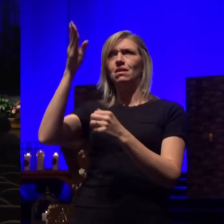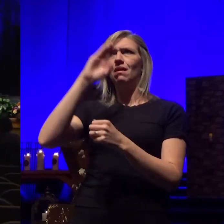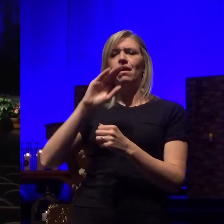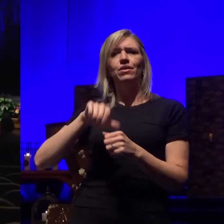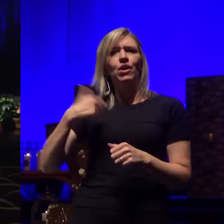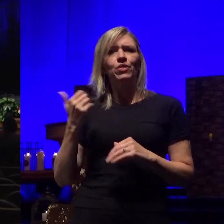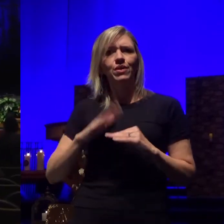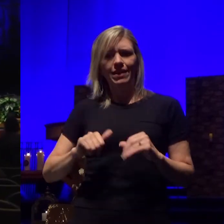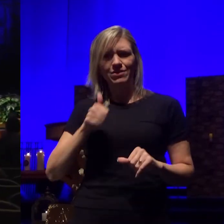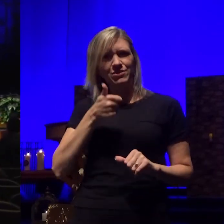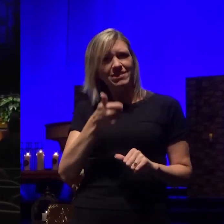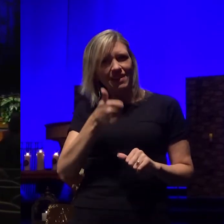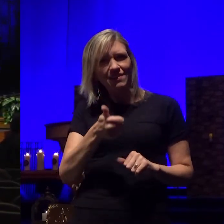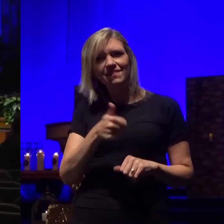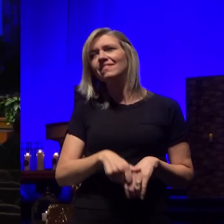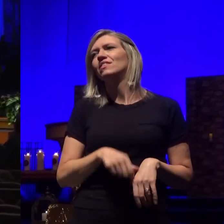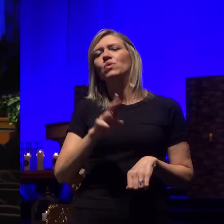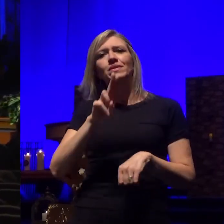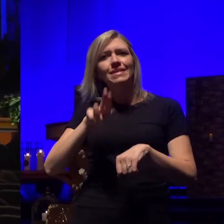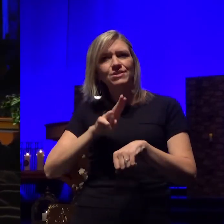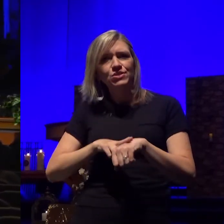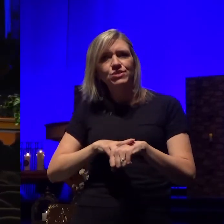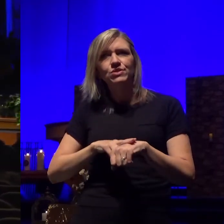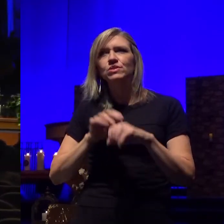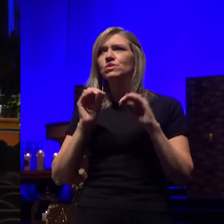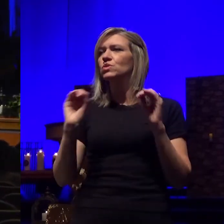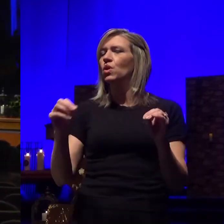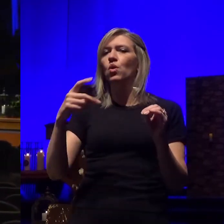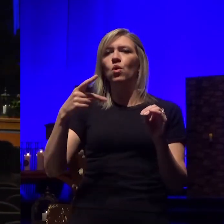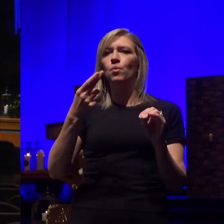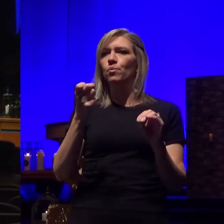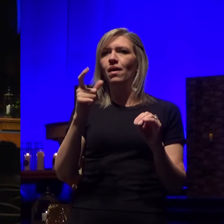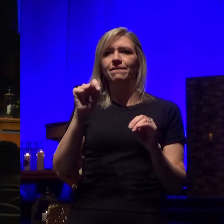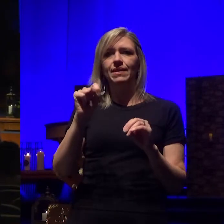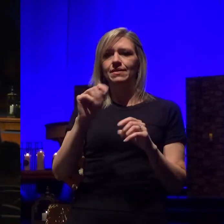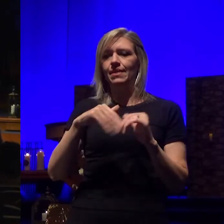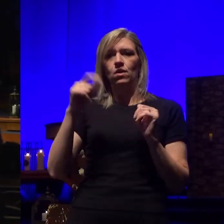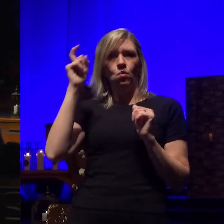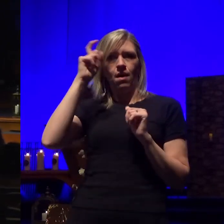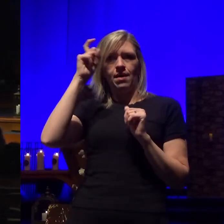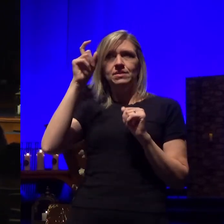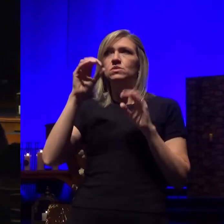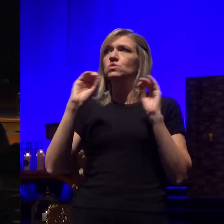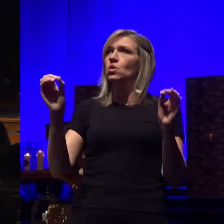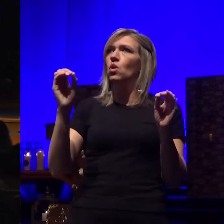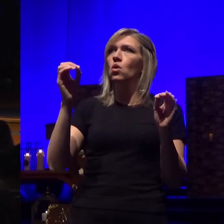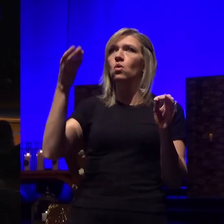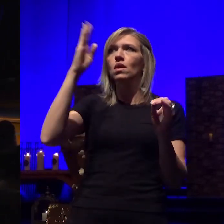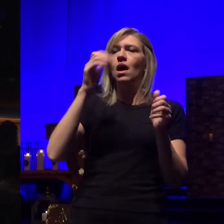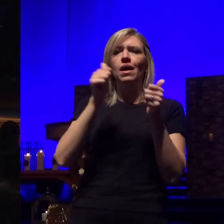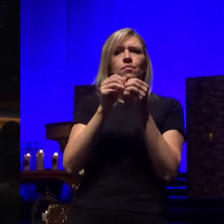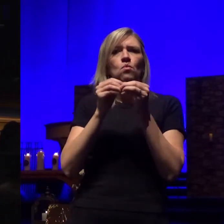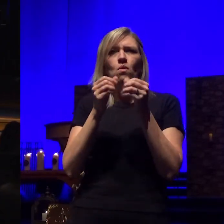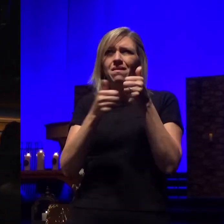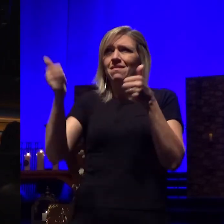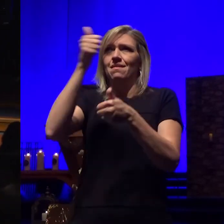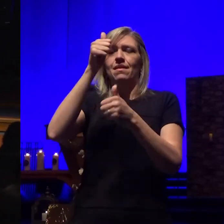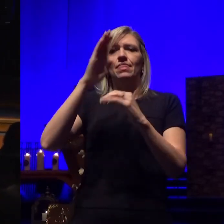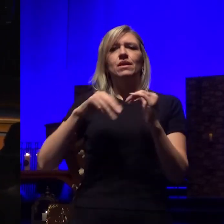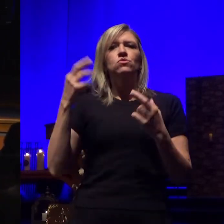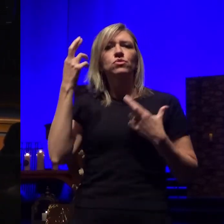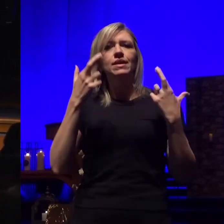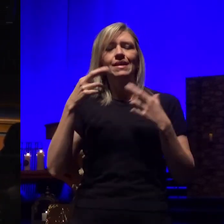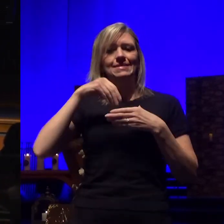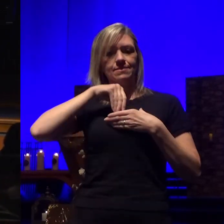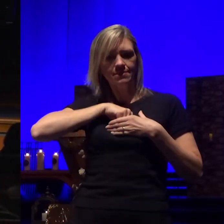nature? There are no prophets other than the wise. There is no God beyond truth and no revelation higher than the realization of the